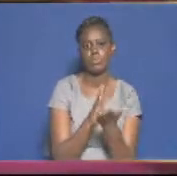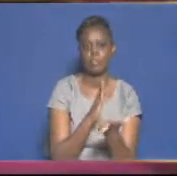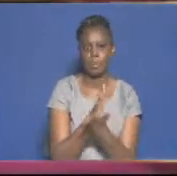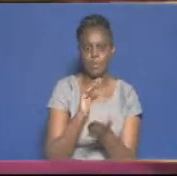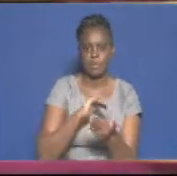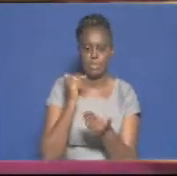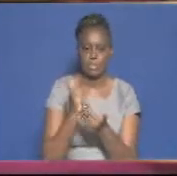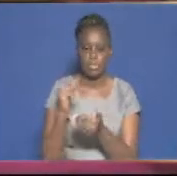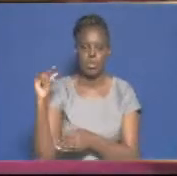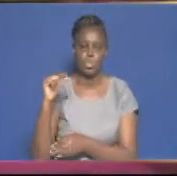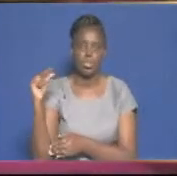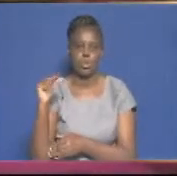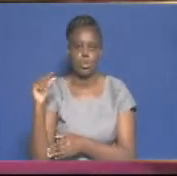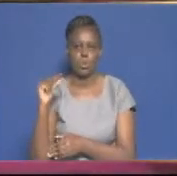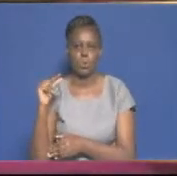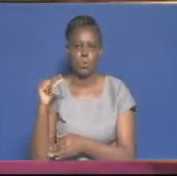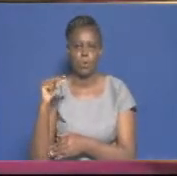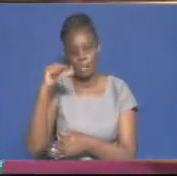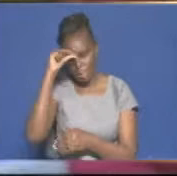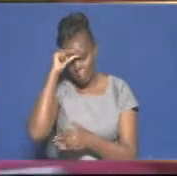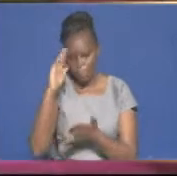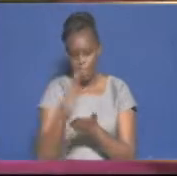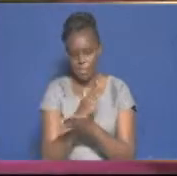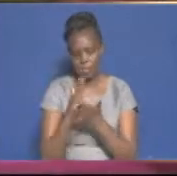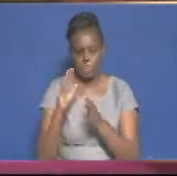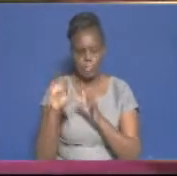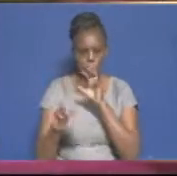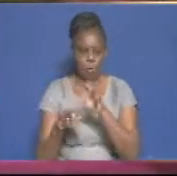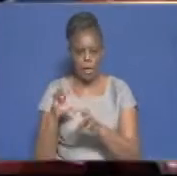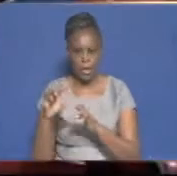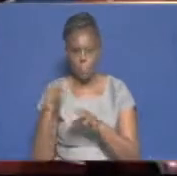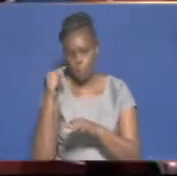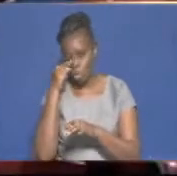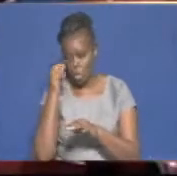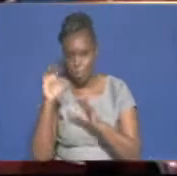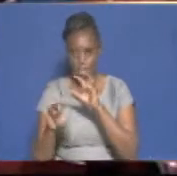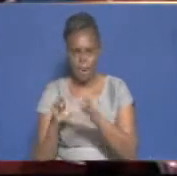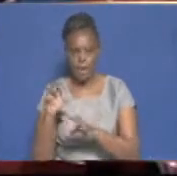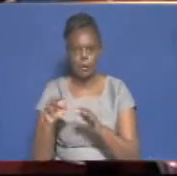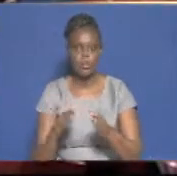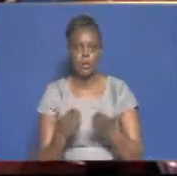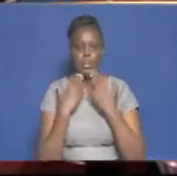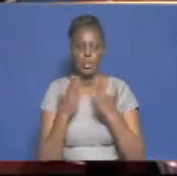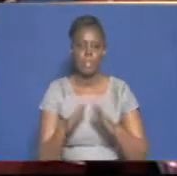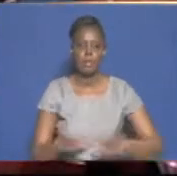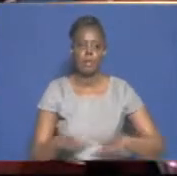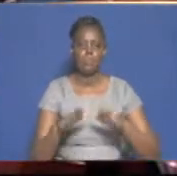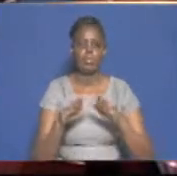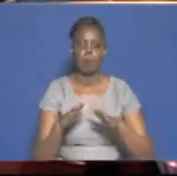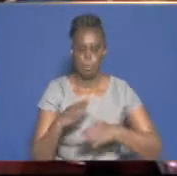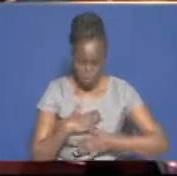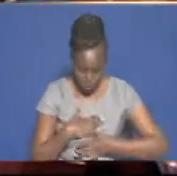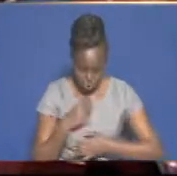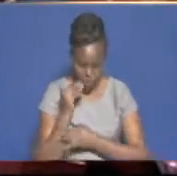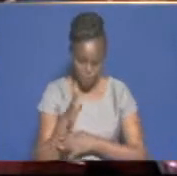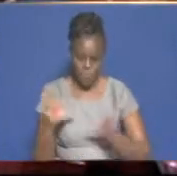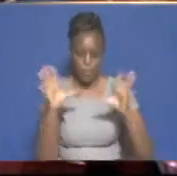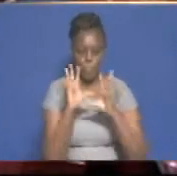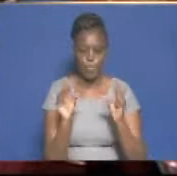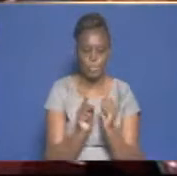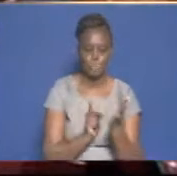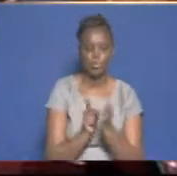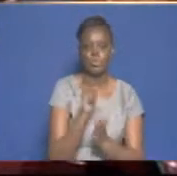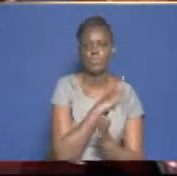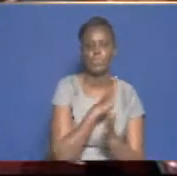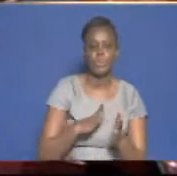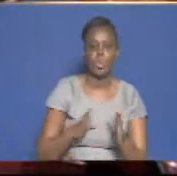G, the State Department for Livestock. Thank you, Honorable Speaker. Chairperson, Budget and Appropriations Committee.